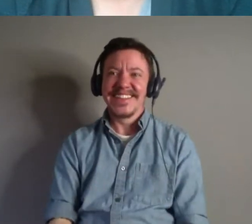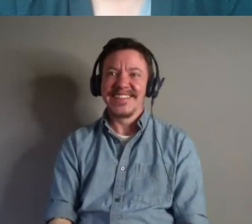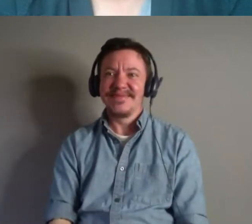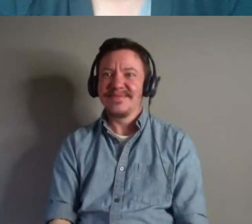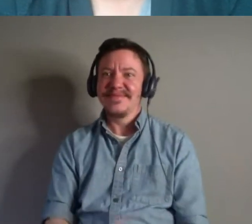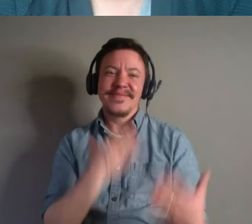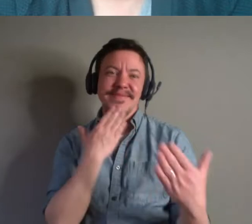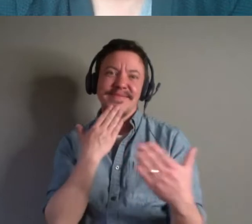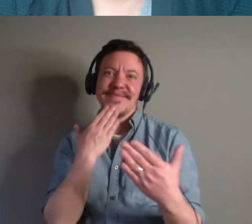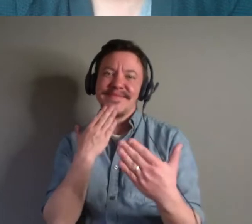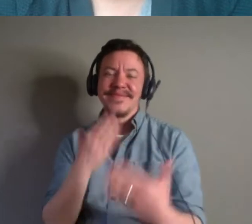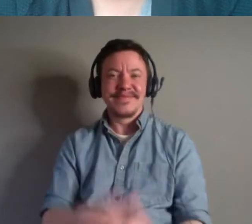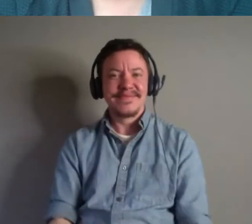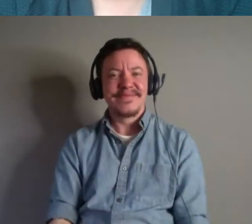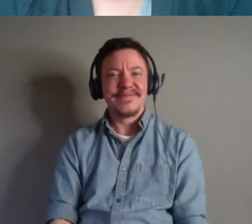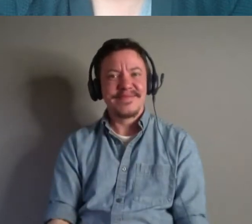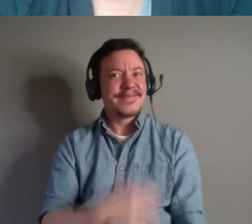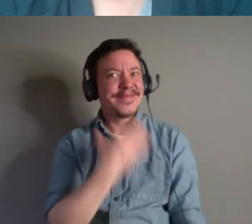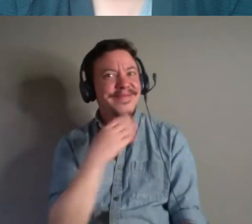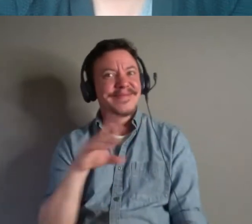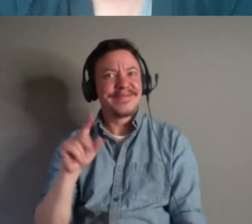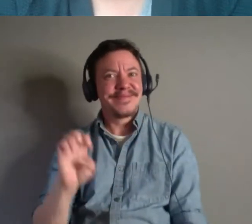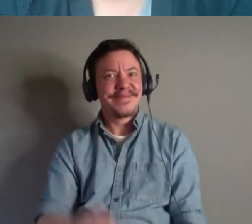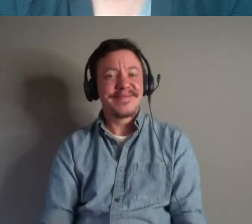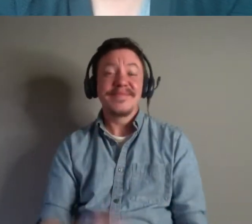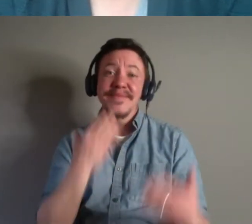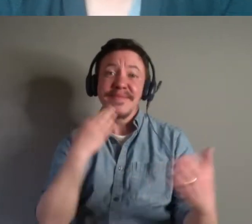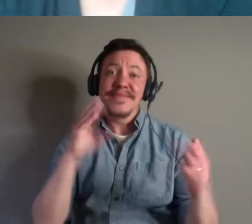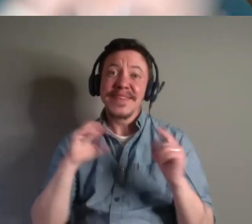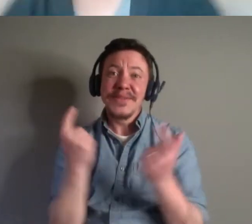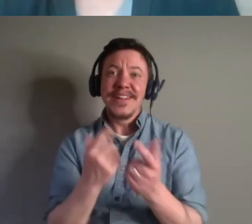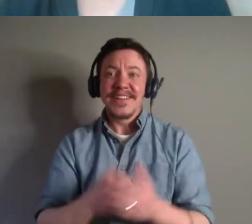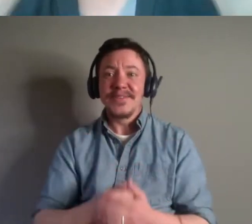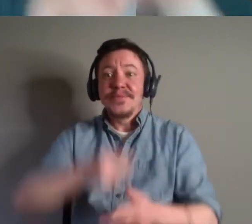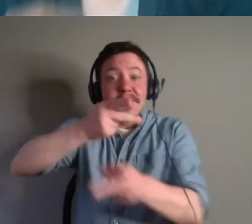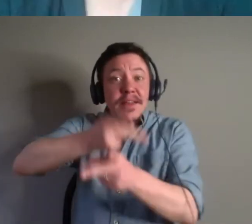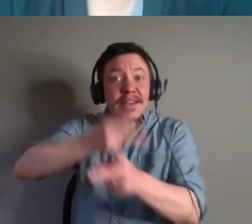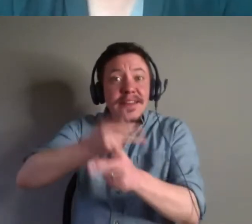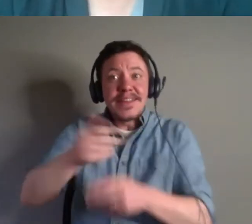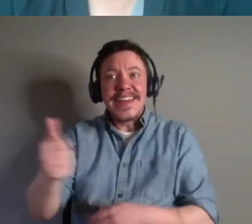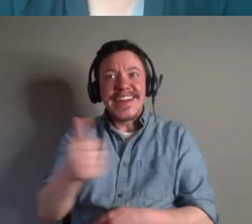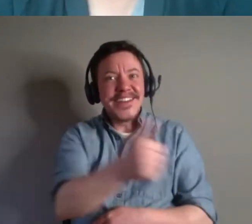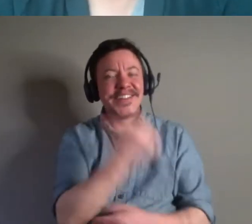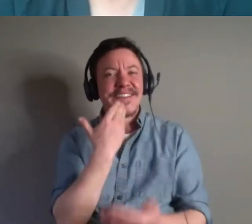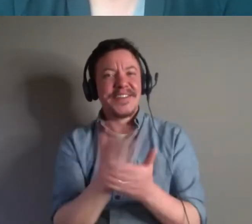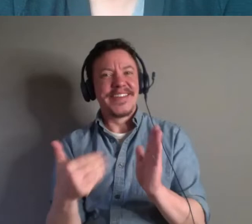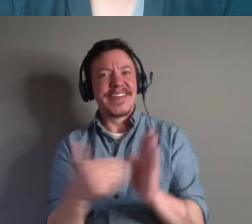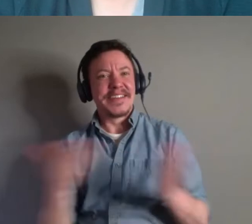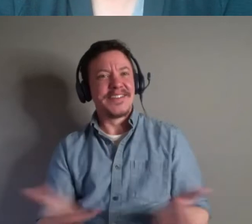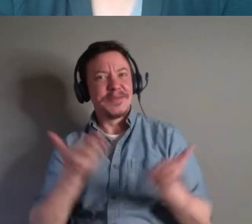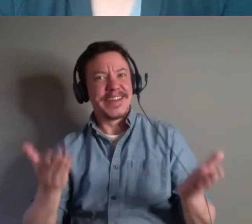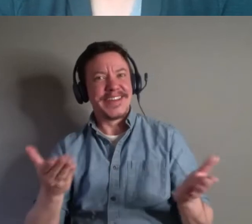Thank you, Salvador. Thanks, Danielle. Thank you all. Take care of yourselves. Thanks again for being here.